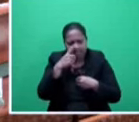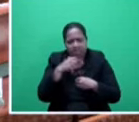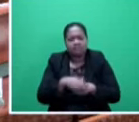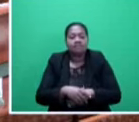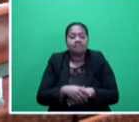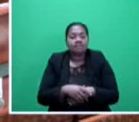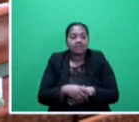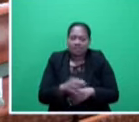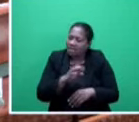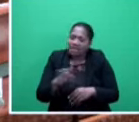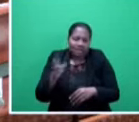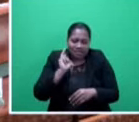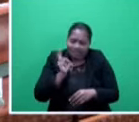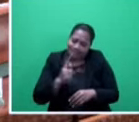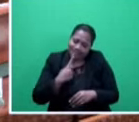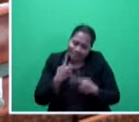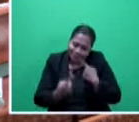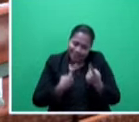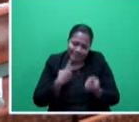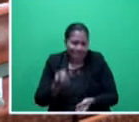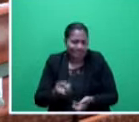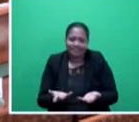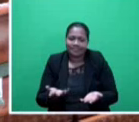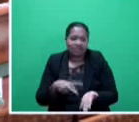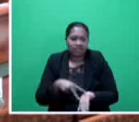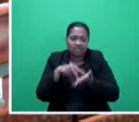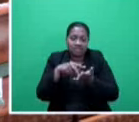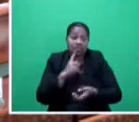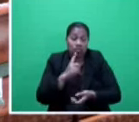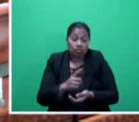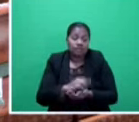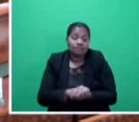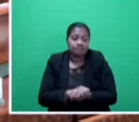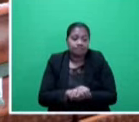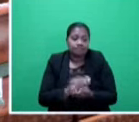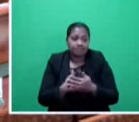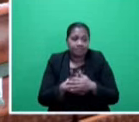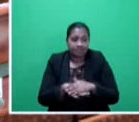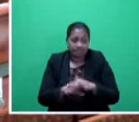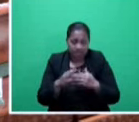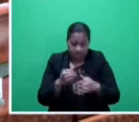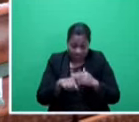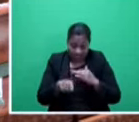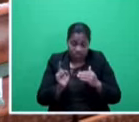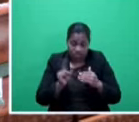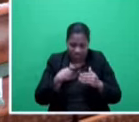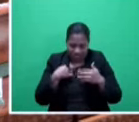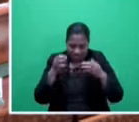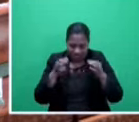I will not repeat the provisions of the standing orders referred to in the ruling I have just